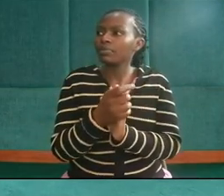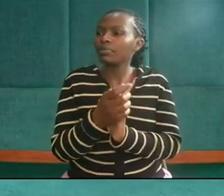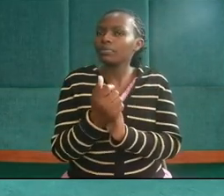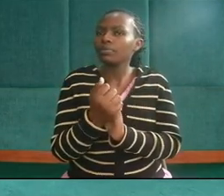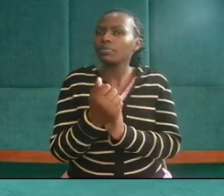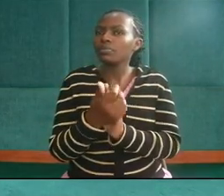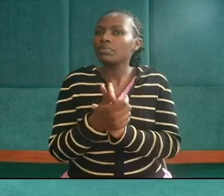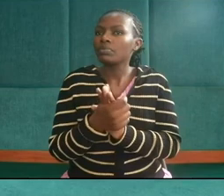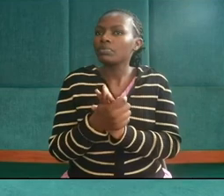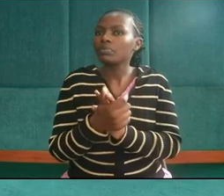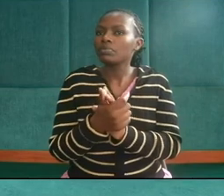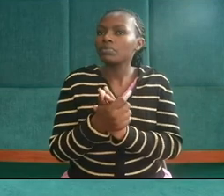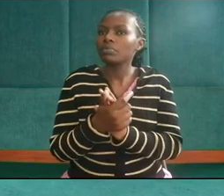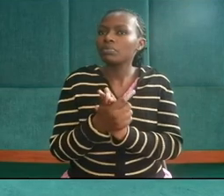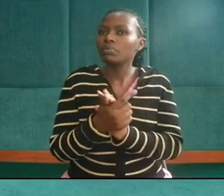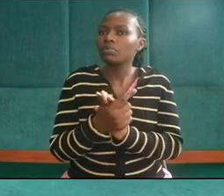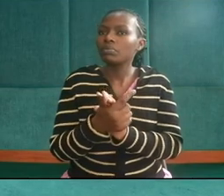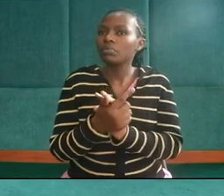Okay.